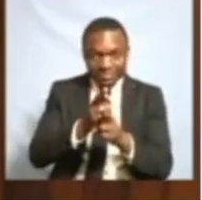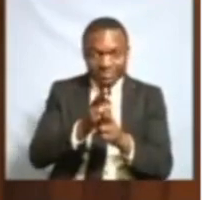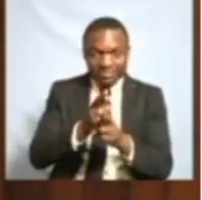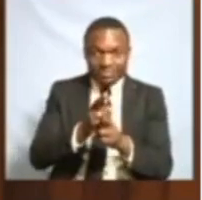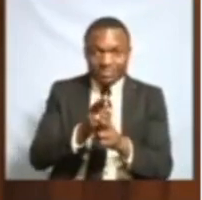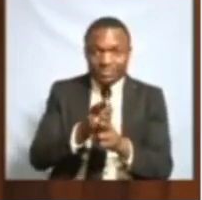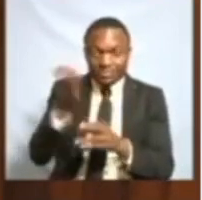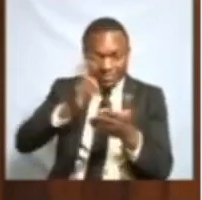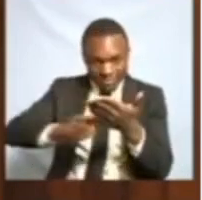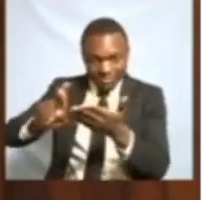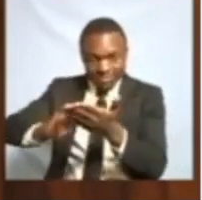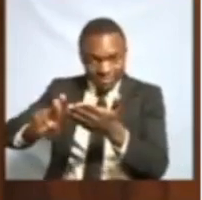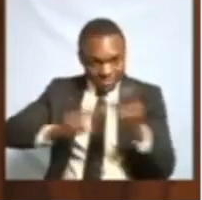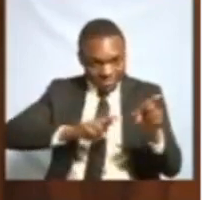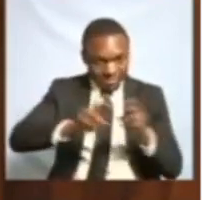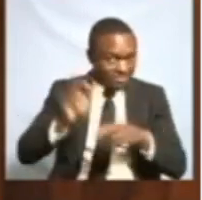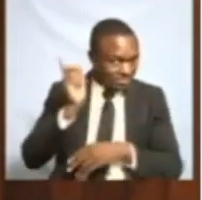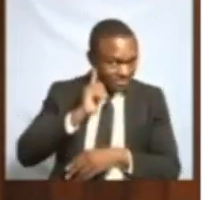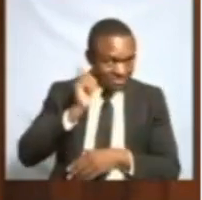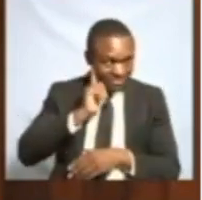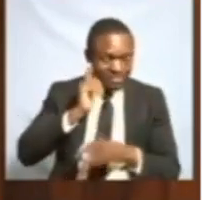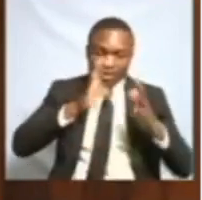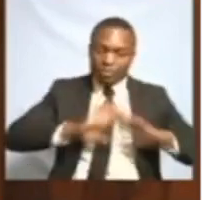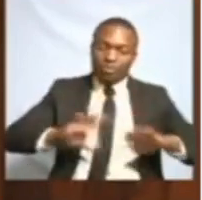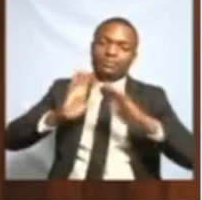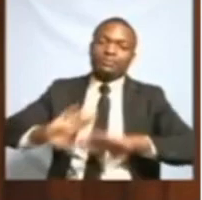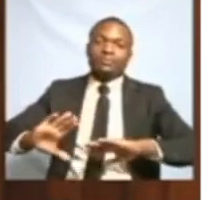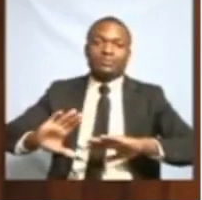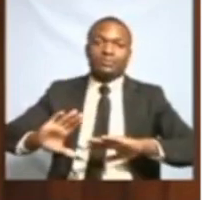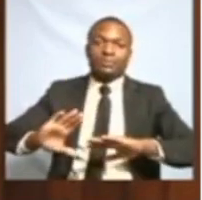respectfully, you have read the ruling up here. Order.